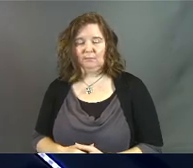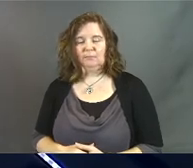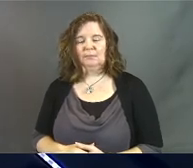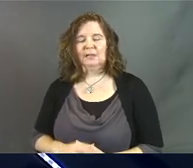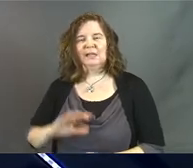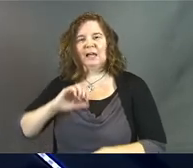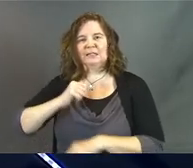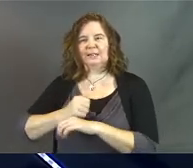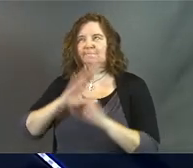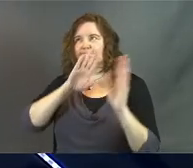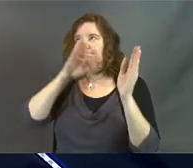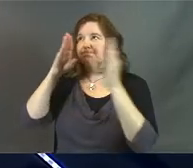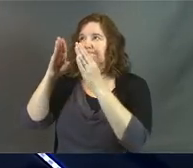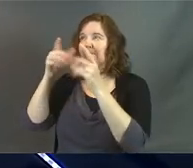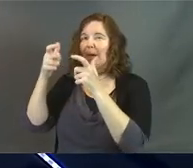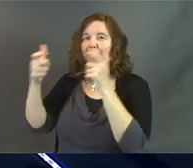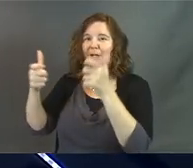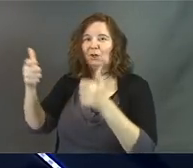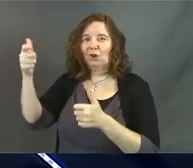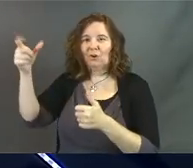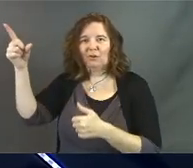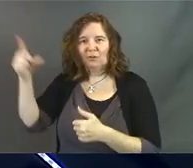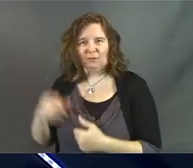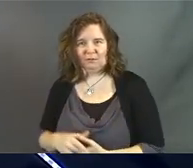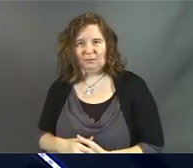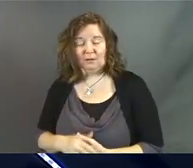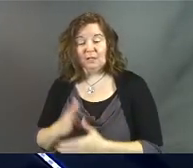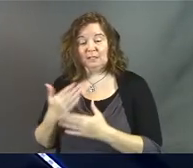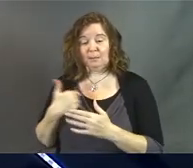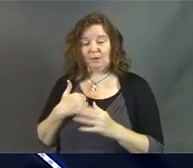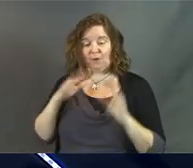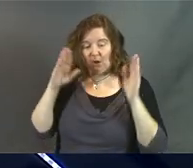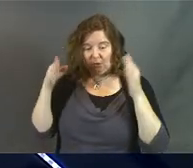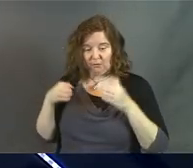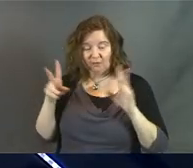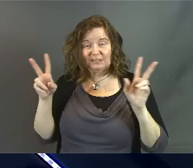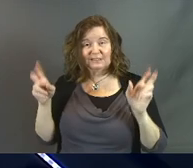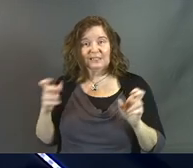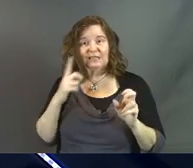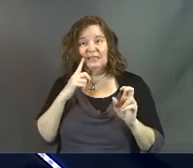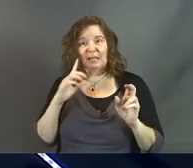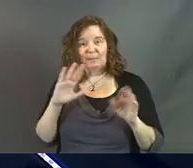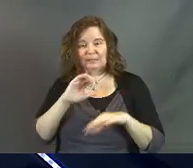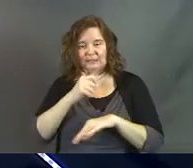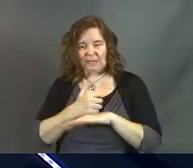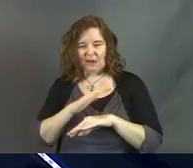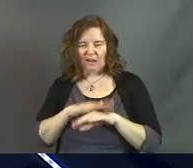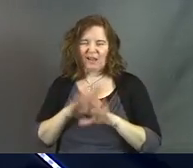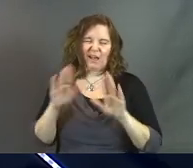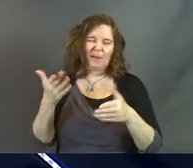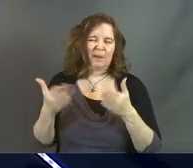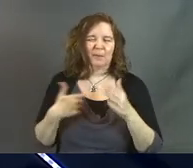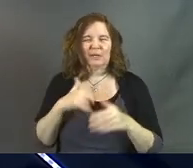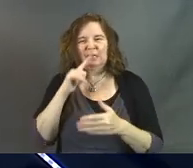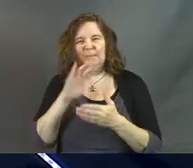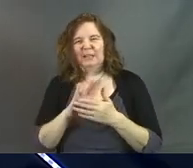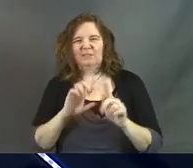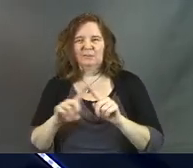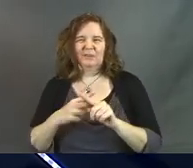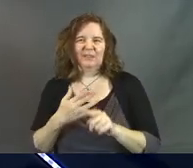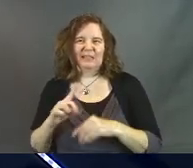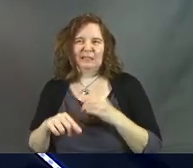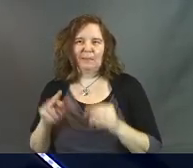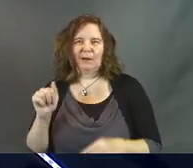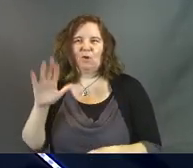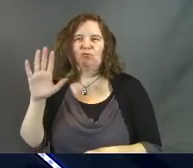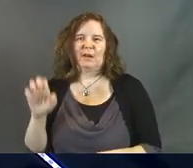Let's set our sights on something bigger, guys. Some of our sights for this series, they've been set on, maybe we need to believe some different things